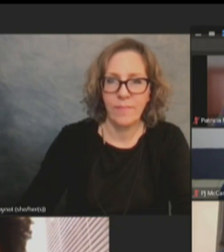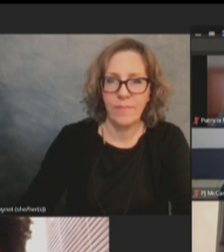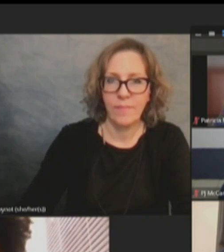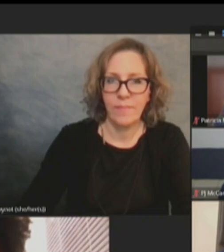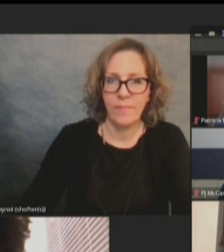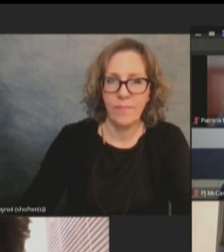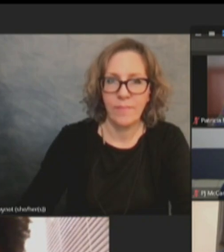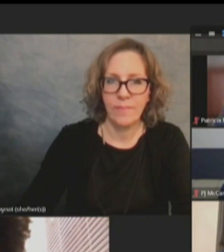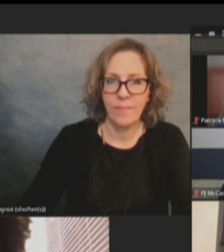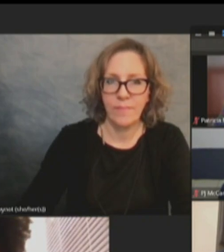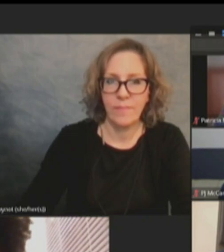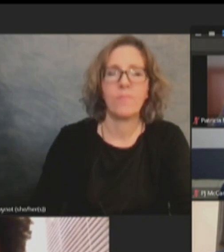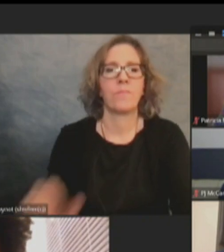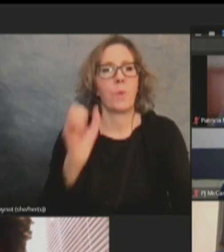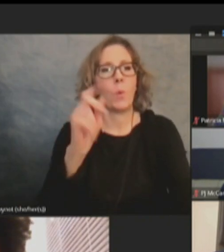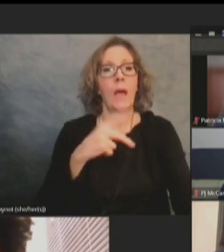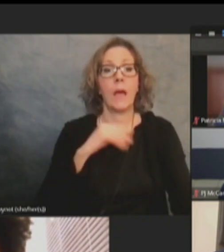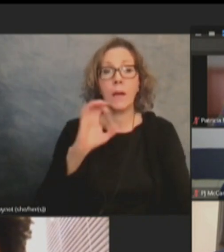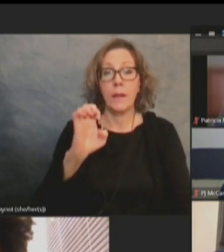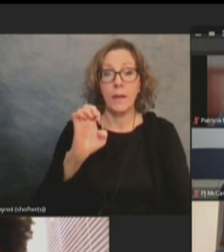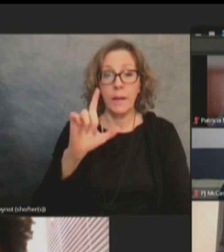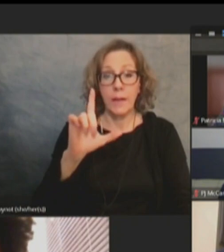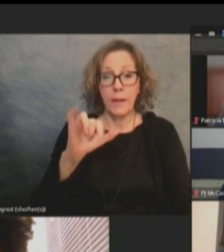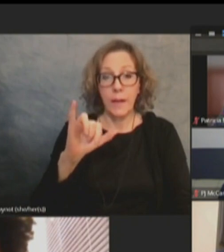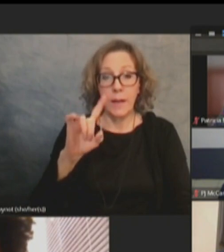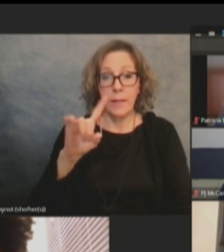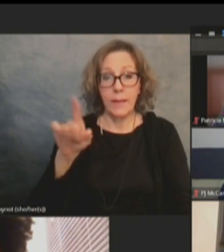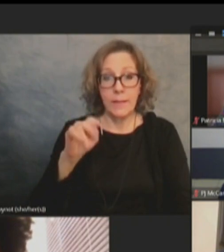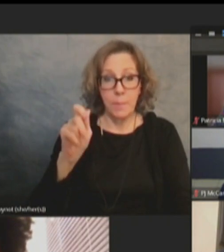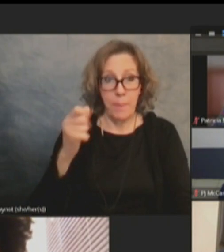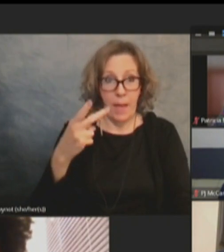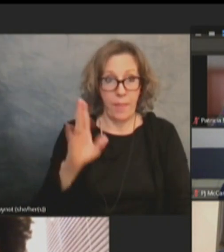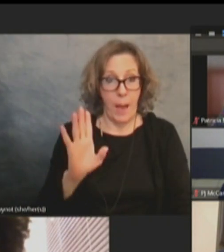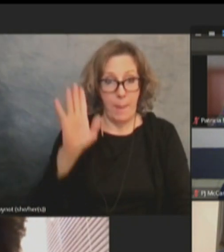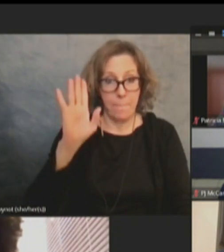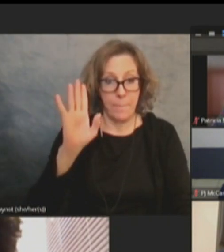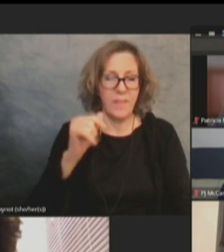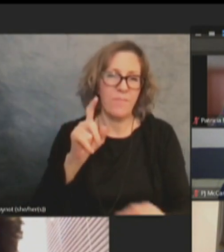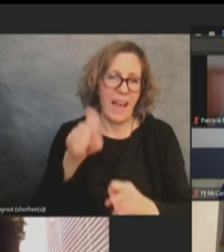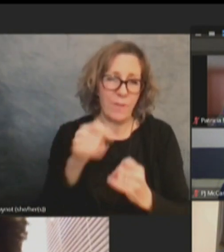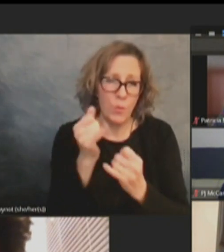Okay, Elizabeth has her hand up, and that's got to be the last